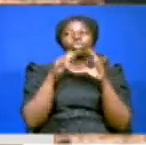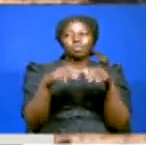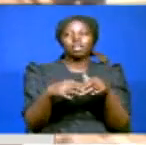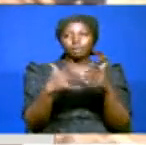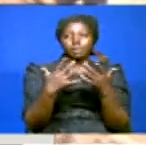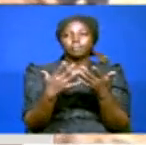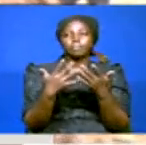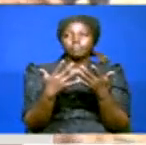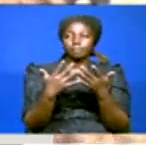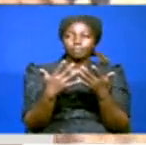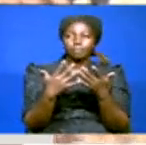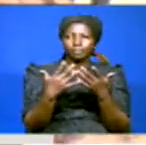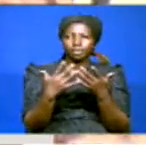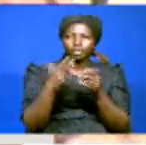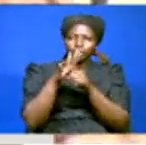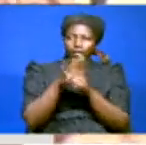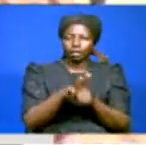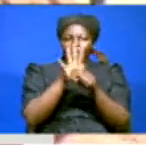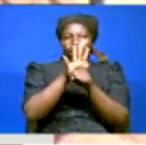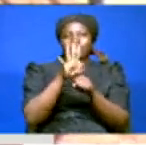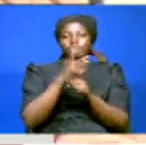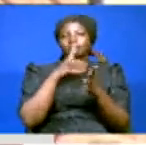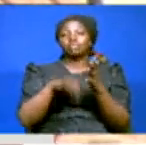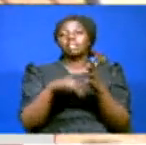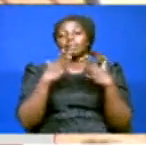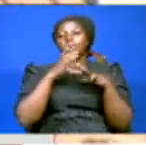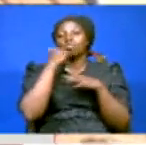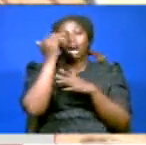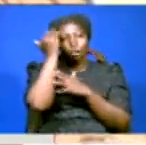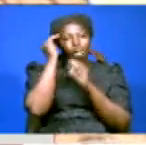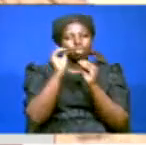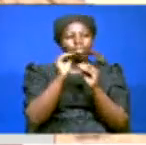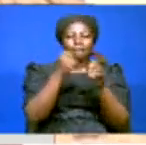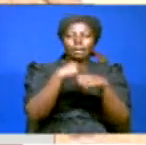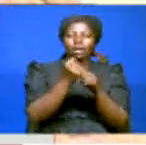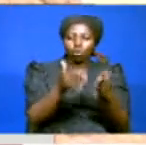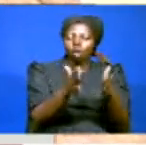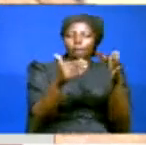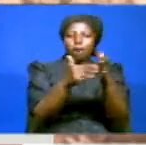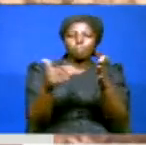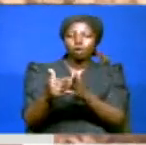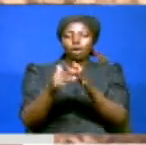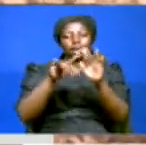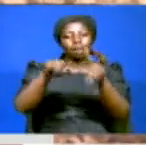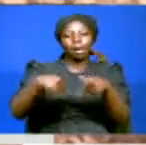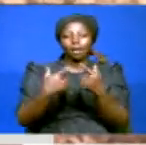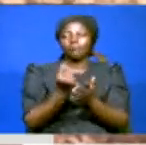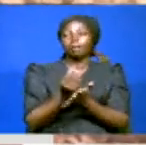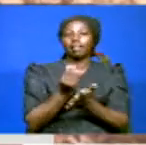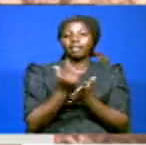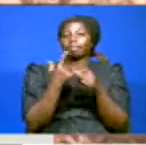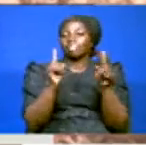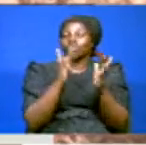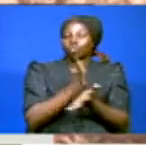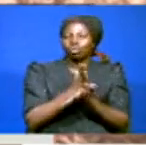loading sites. It is alleged that unknown people are erecting barriers along the road and demanding money, despite the transporters